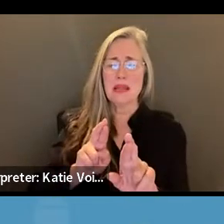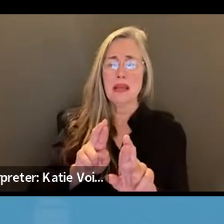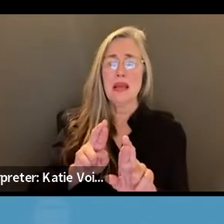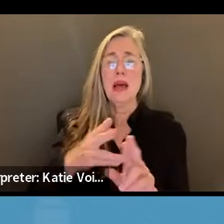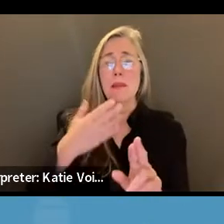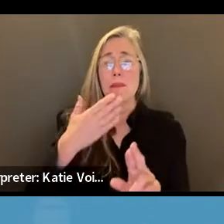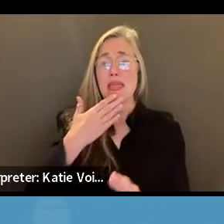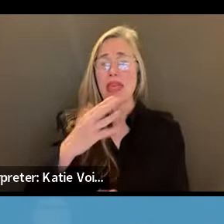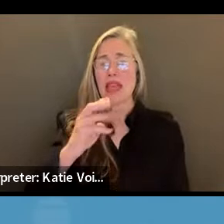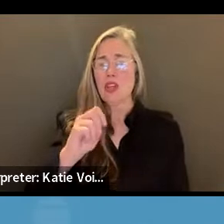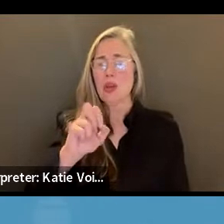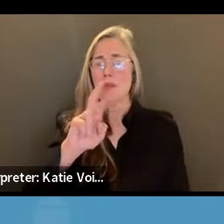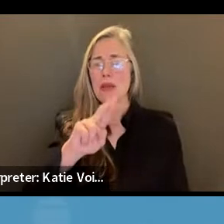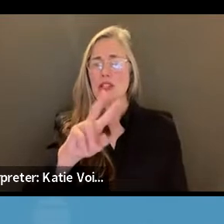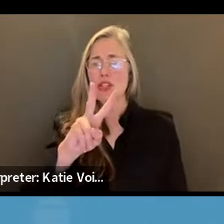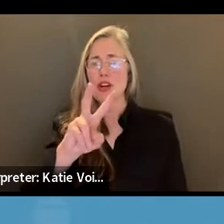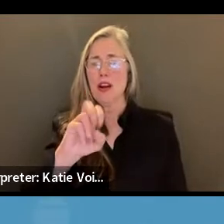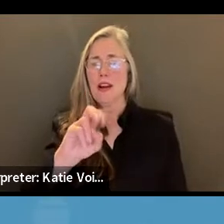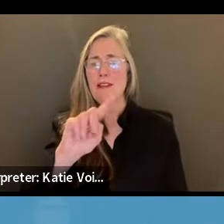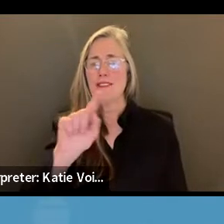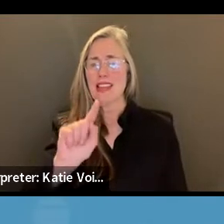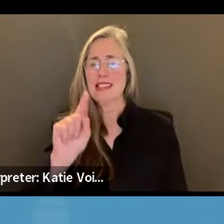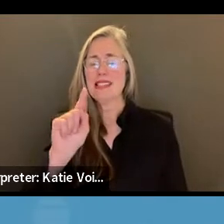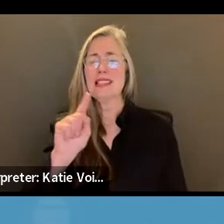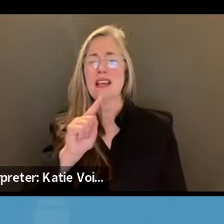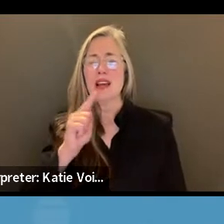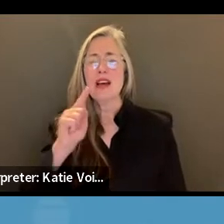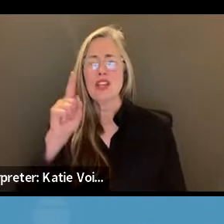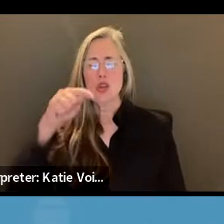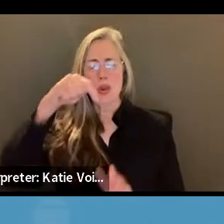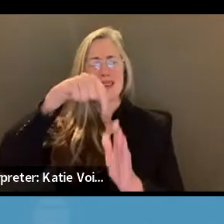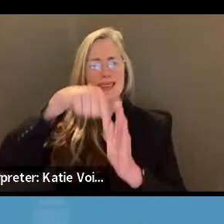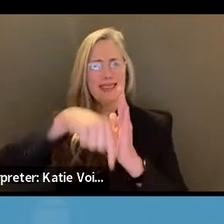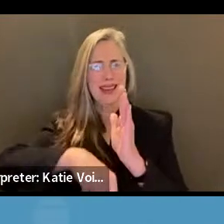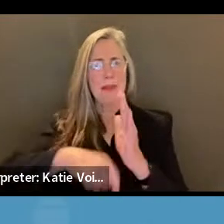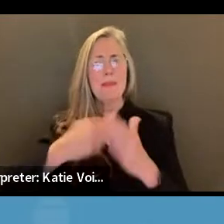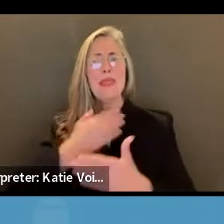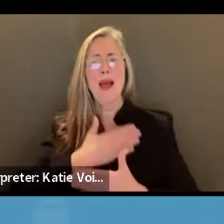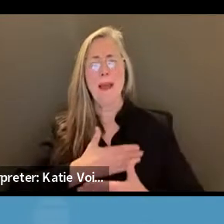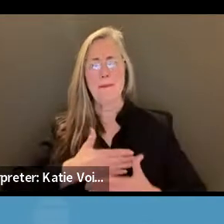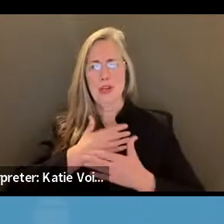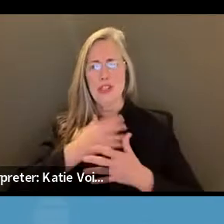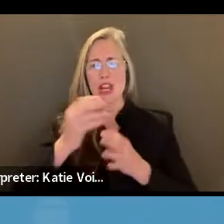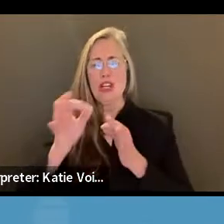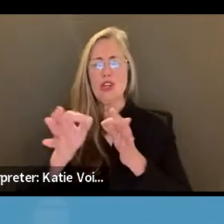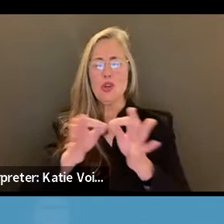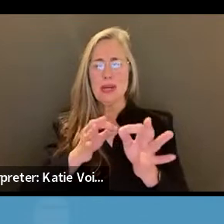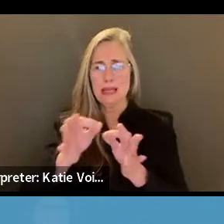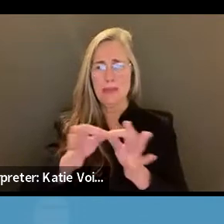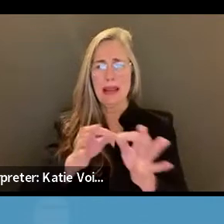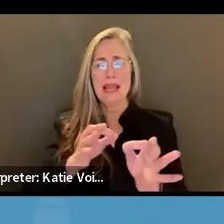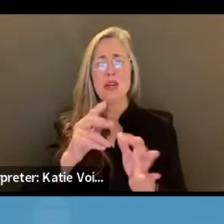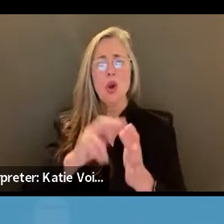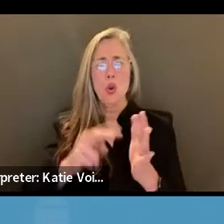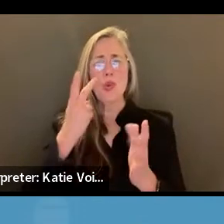you, Mr. Venz, for that presentation. I really appreciated how in-depth you went into the specific kind of trends that we